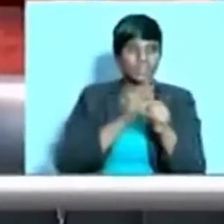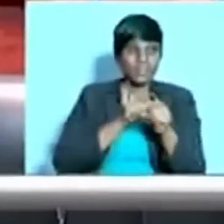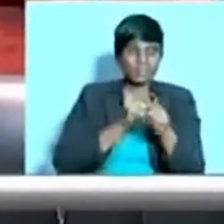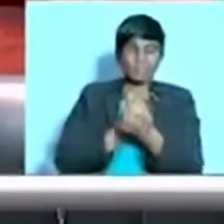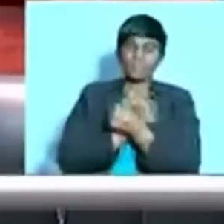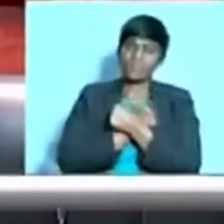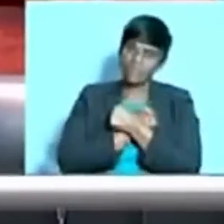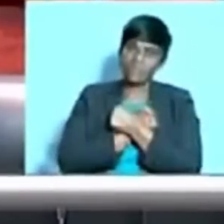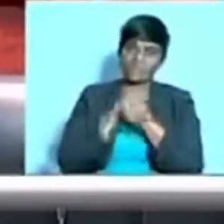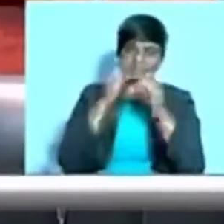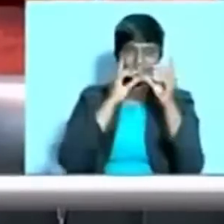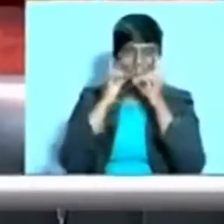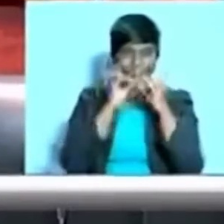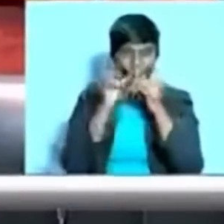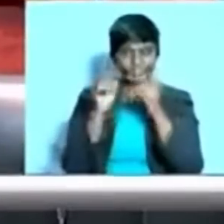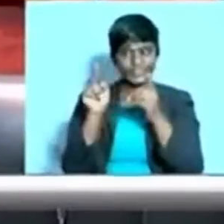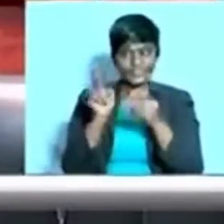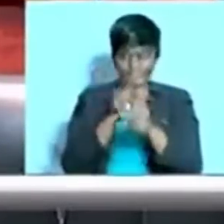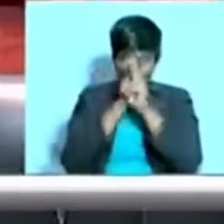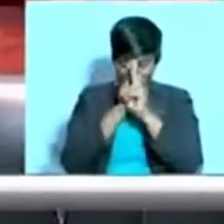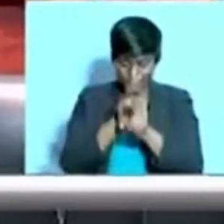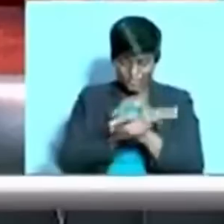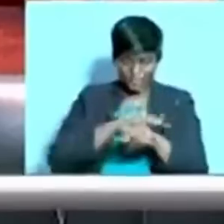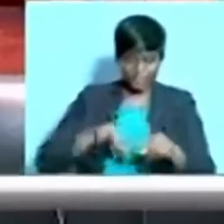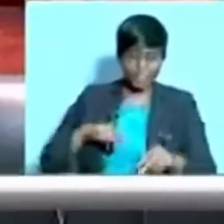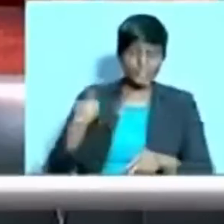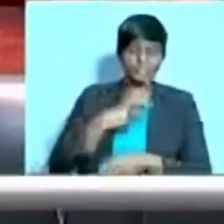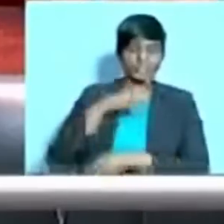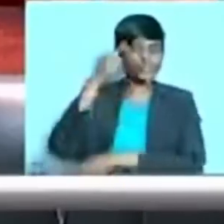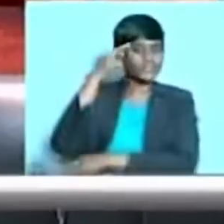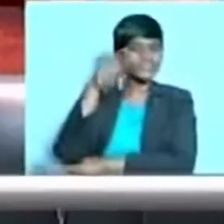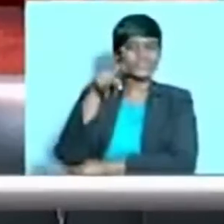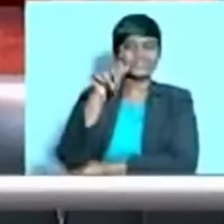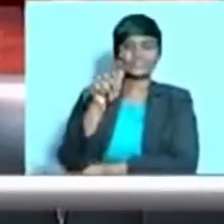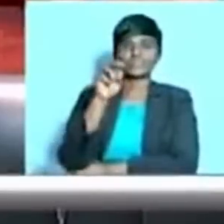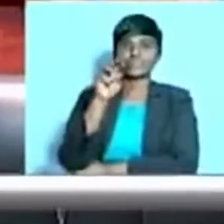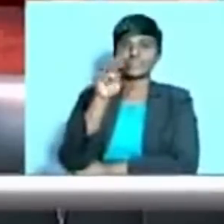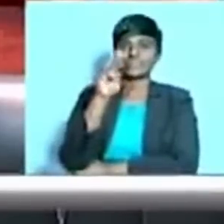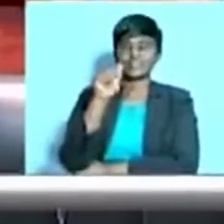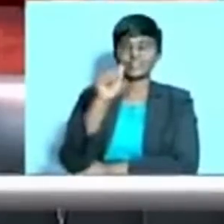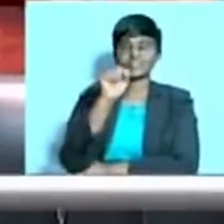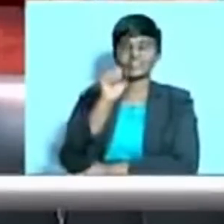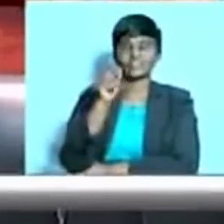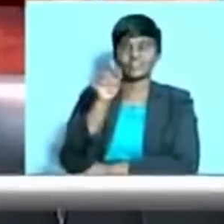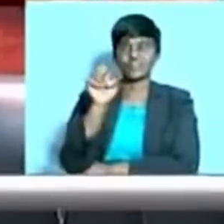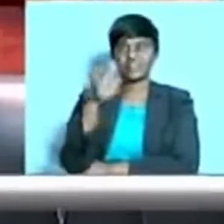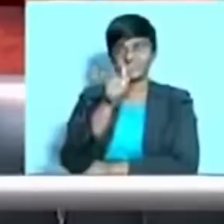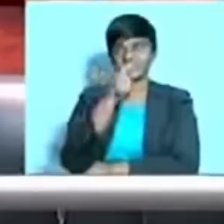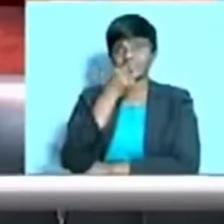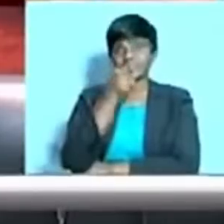the debate of the honorable member for Pambashe, because he came out saying,